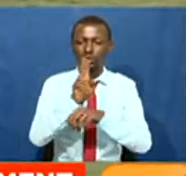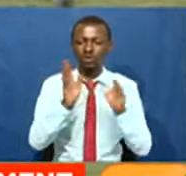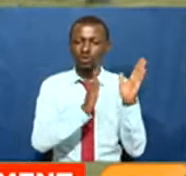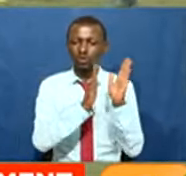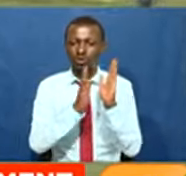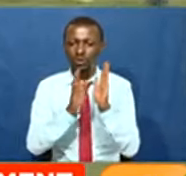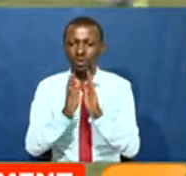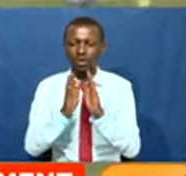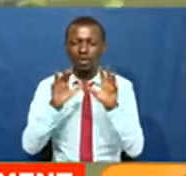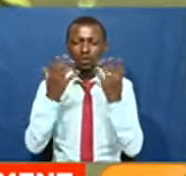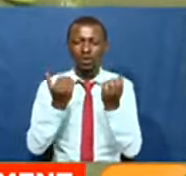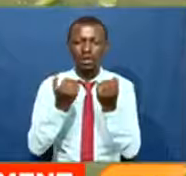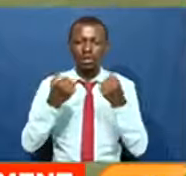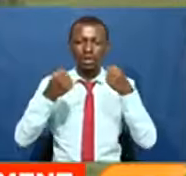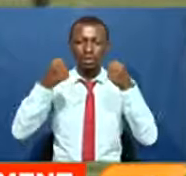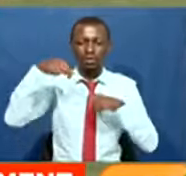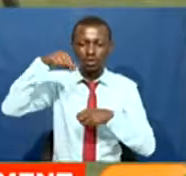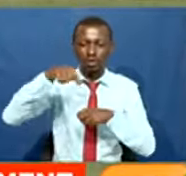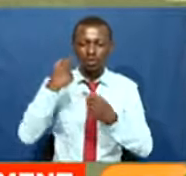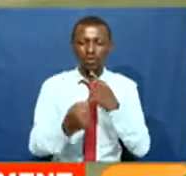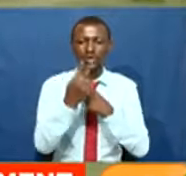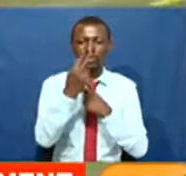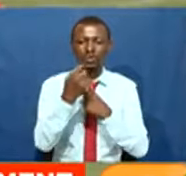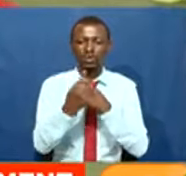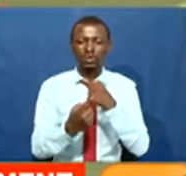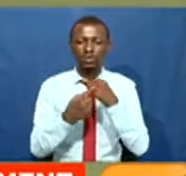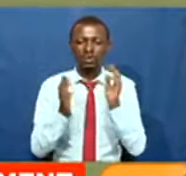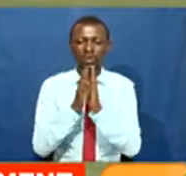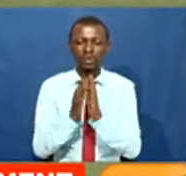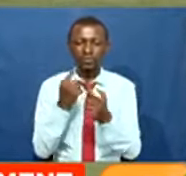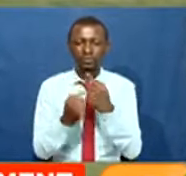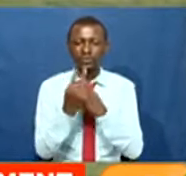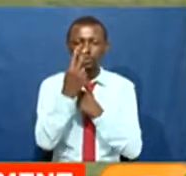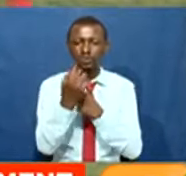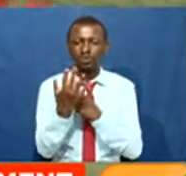World Cup qualifiers and 2025 Africa Cup of Nations qualifiers.